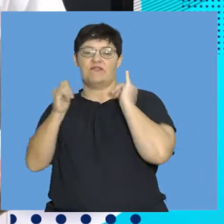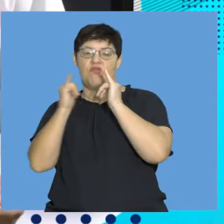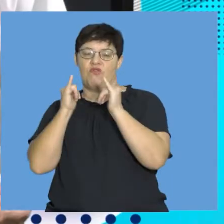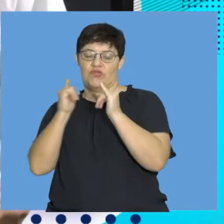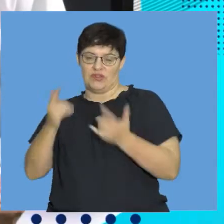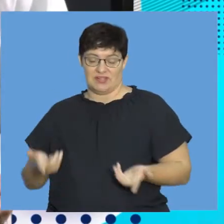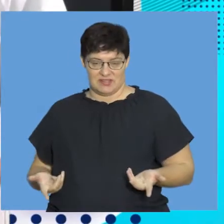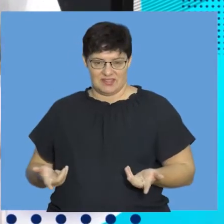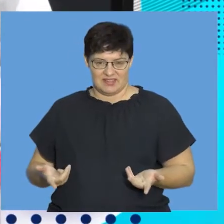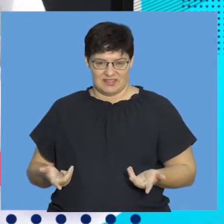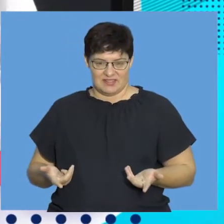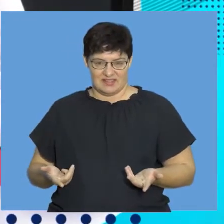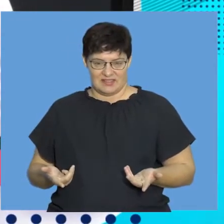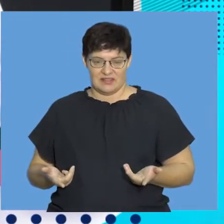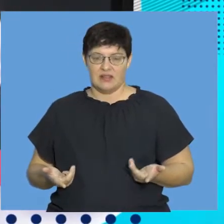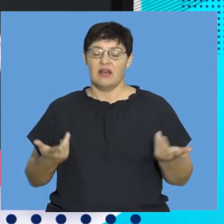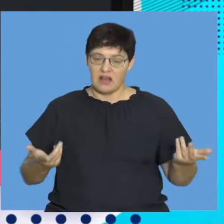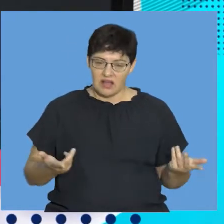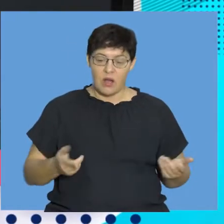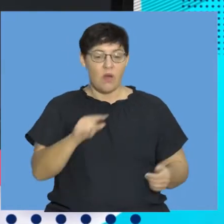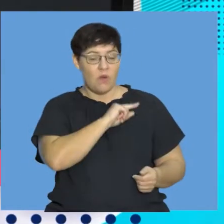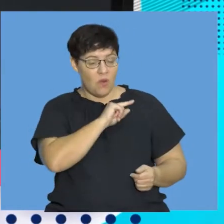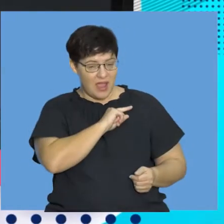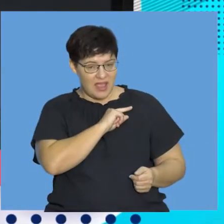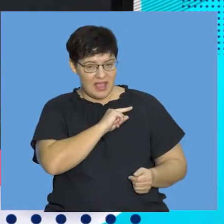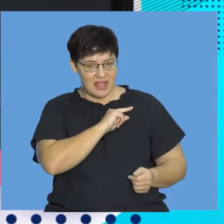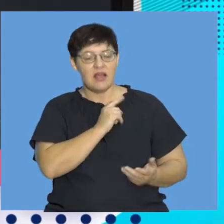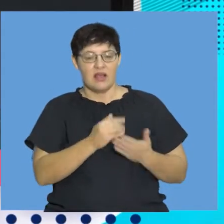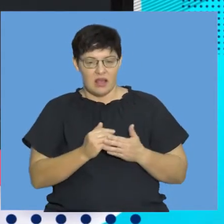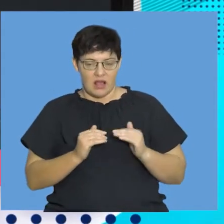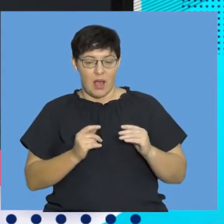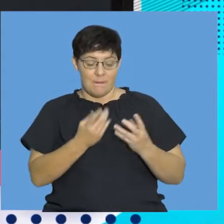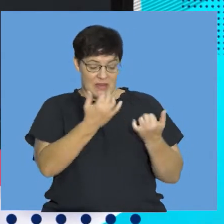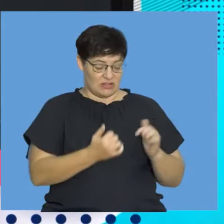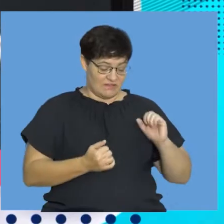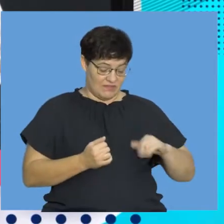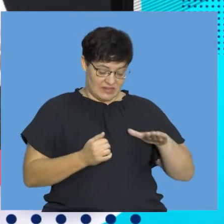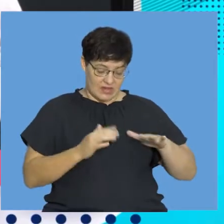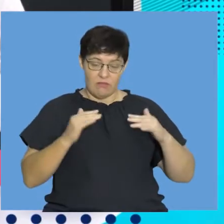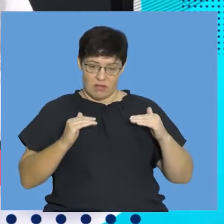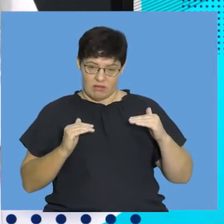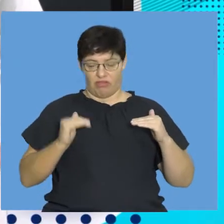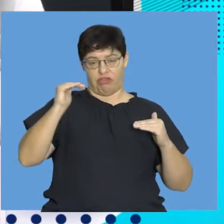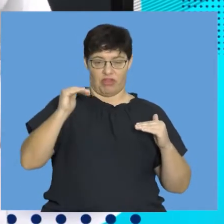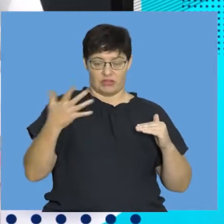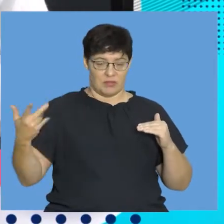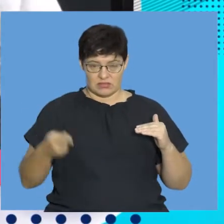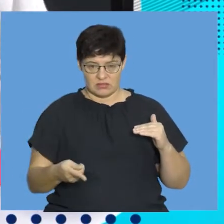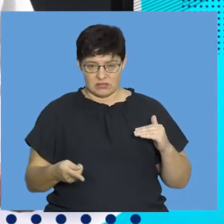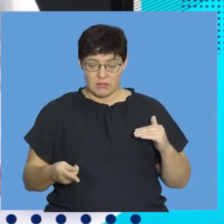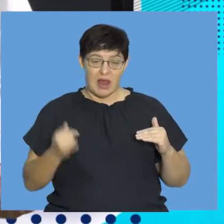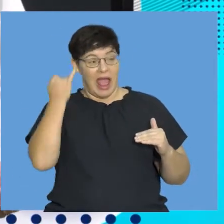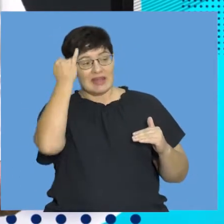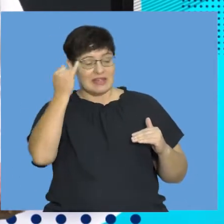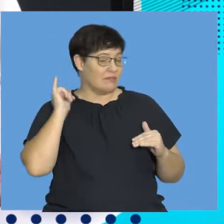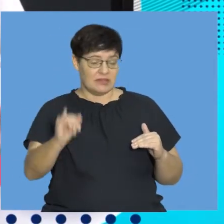of the telephone, and as a result, it went above the budgeted amount, which is not a bad idea, although you've